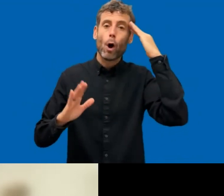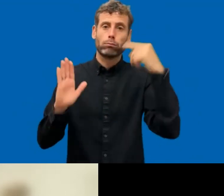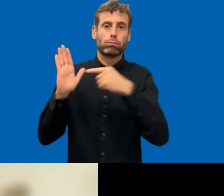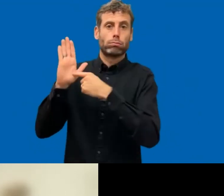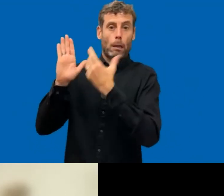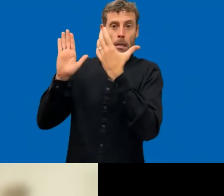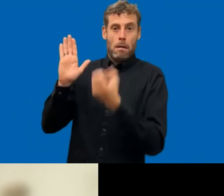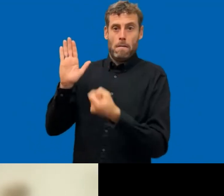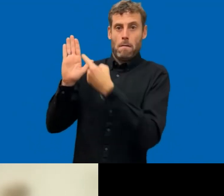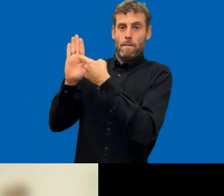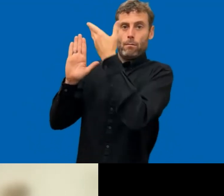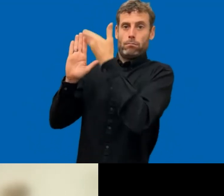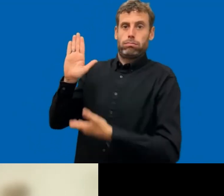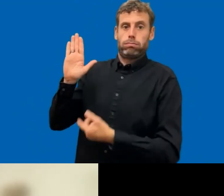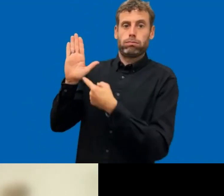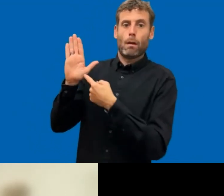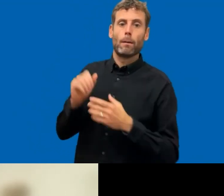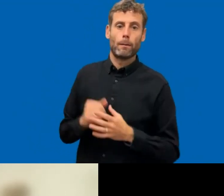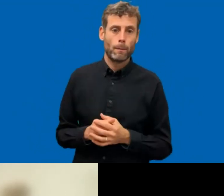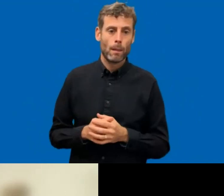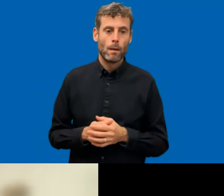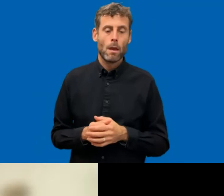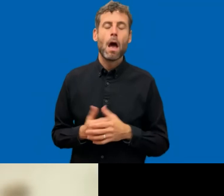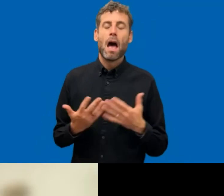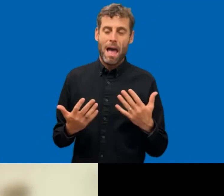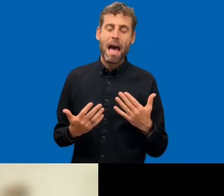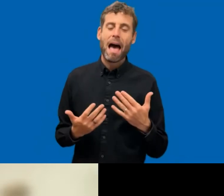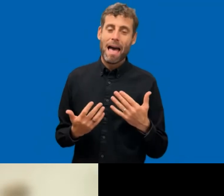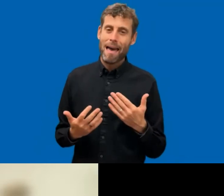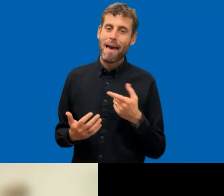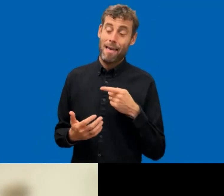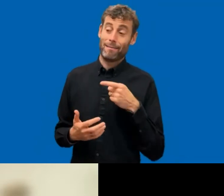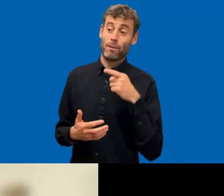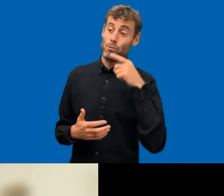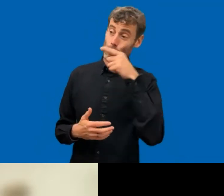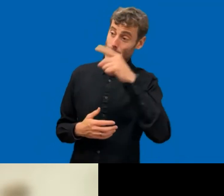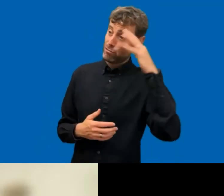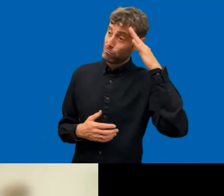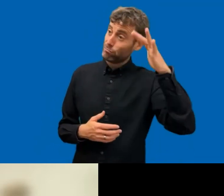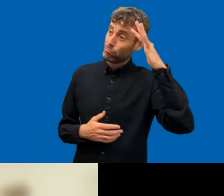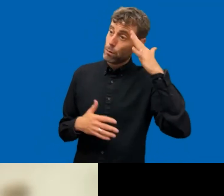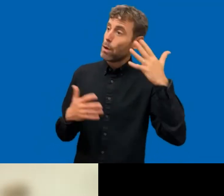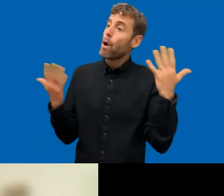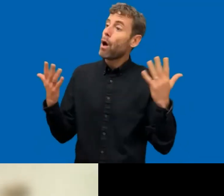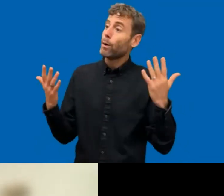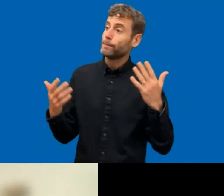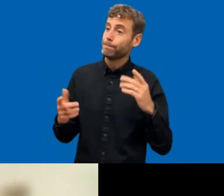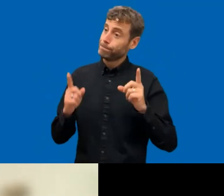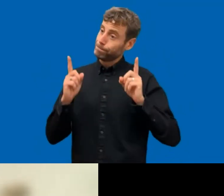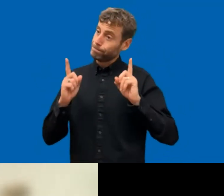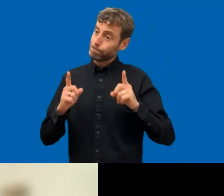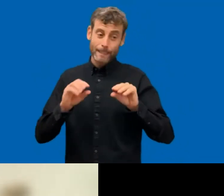Okay, so awareness raising is kind of one of the getting that standard out there and make sure that it's used by more